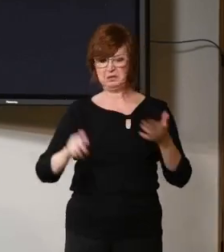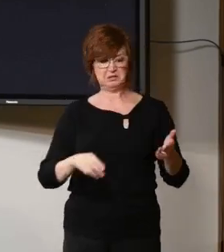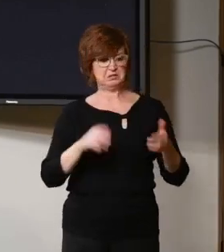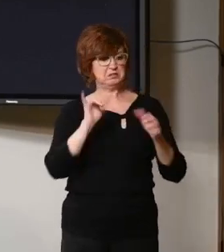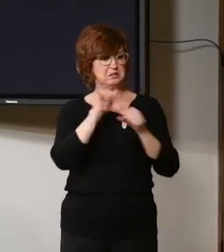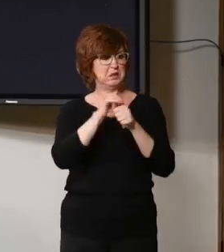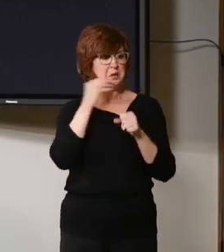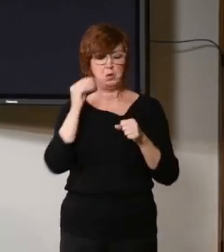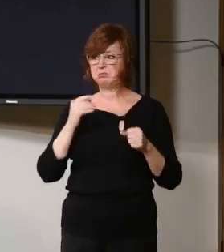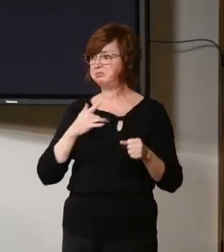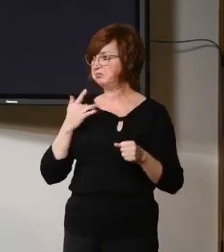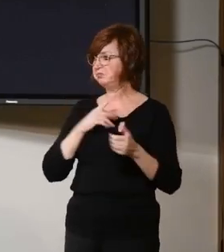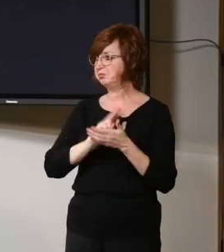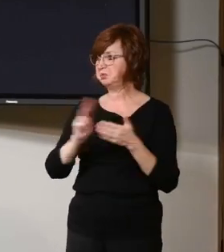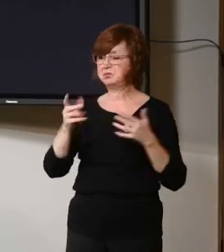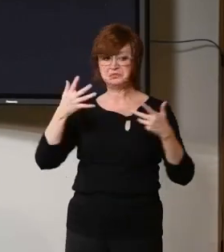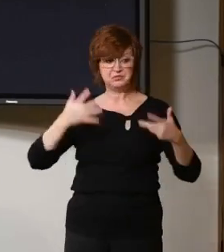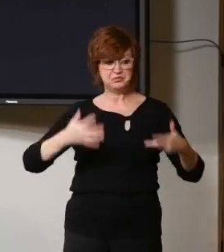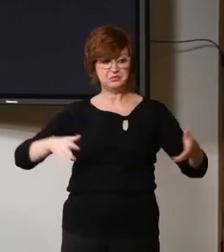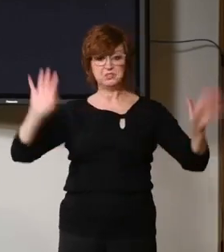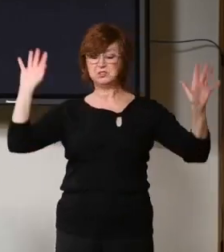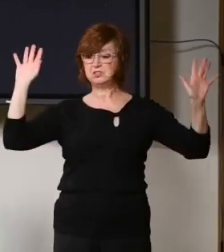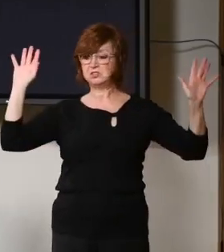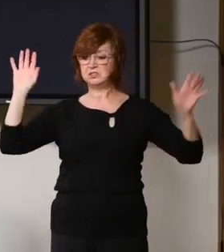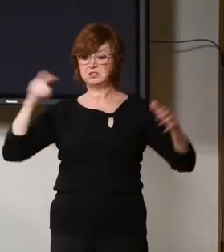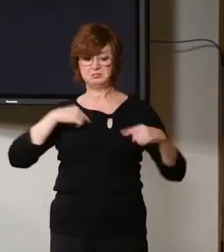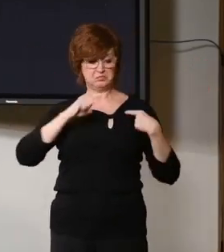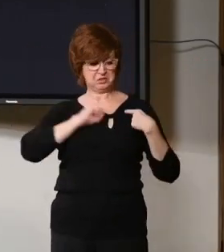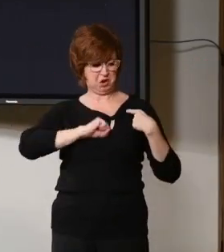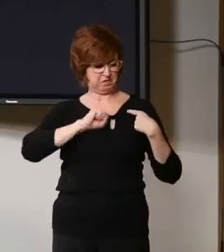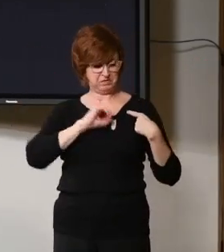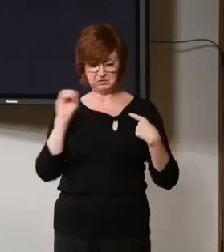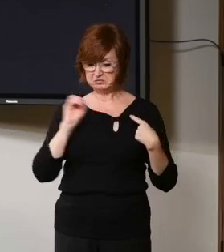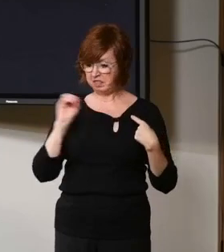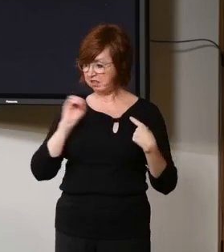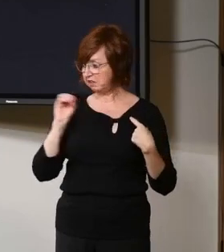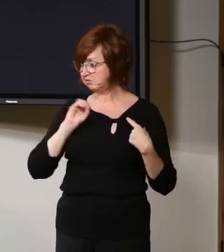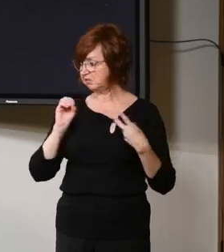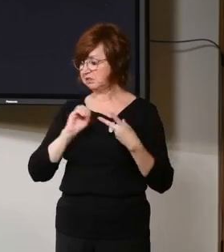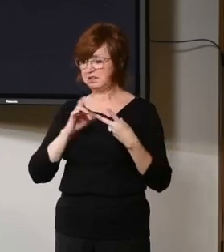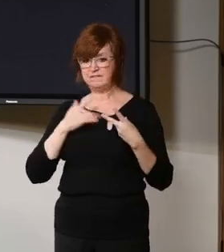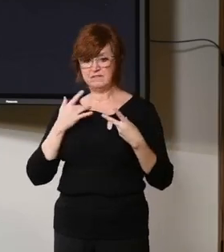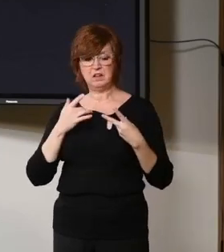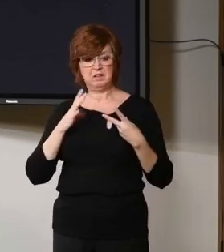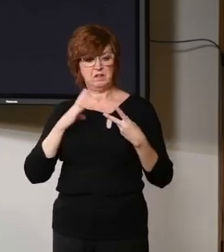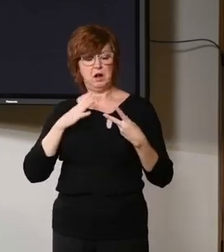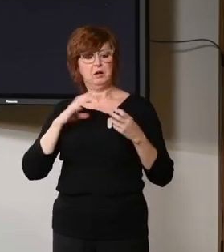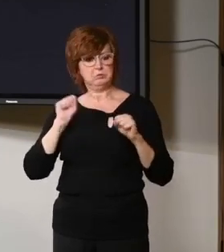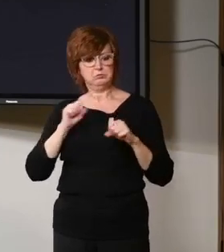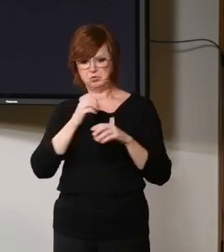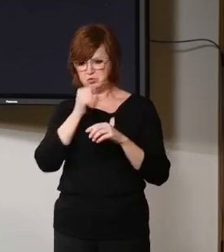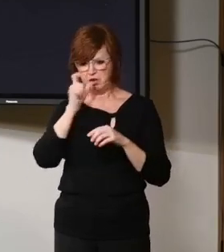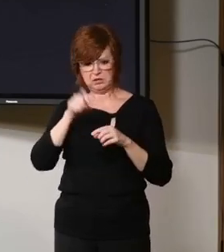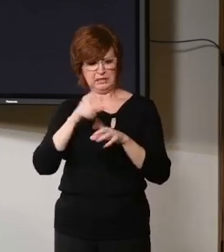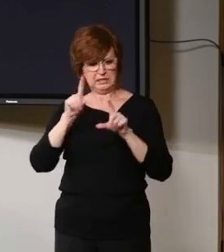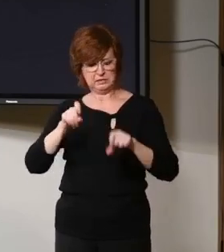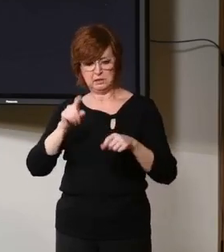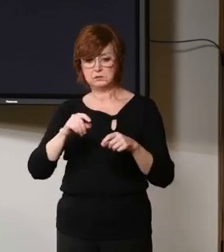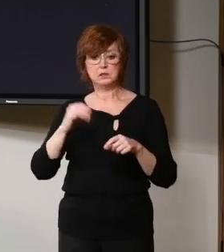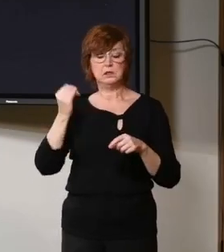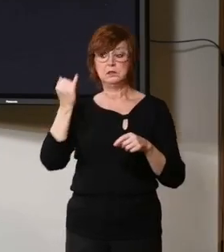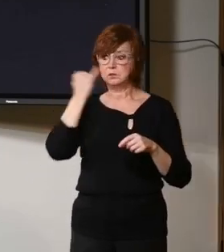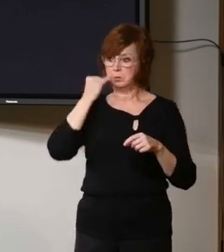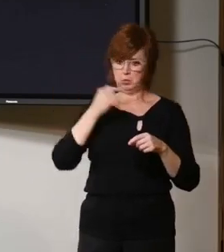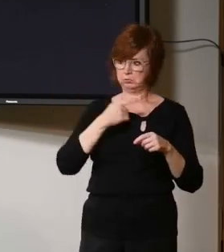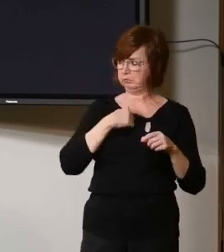it's COVID-19, if your cough is there for 2-3 days and then it goes away, you would have cleared the virus. You do not need